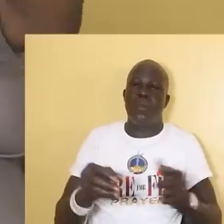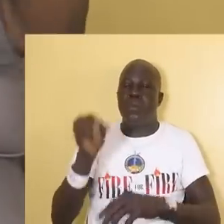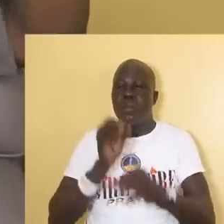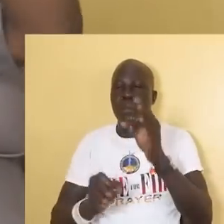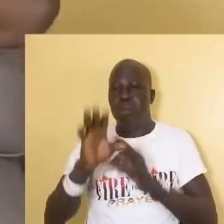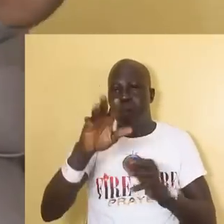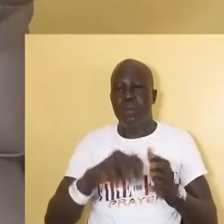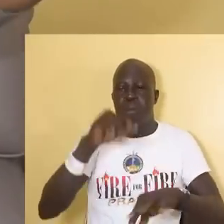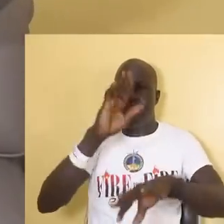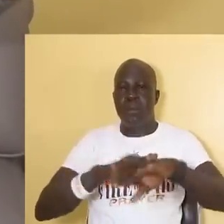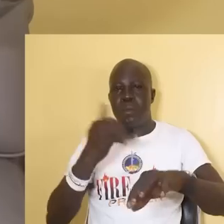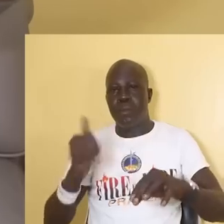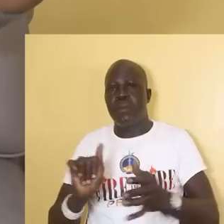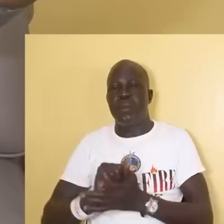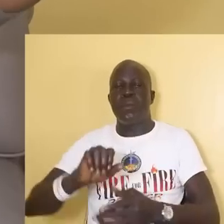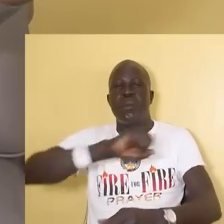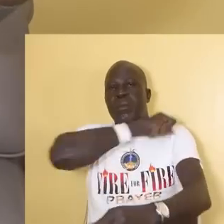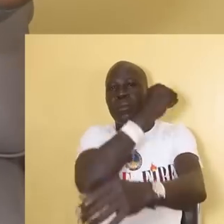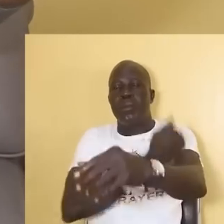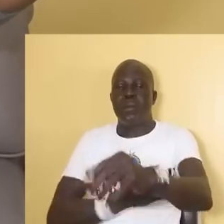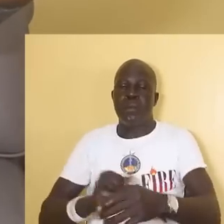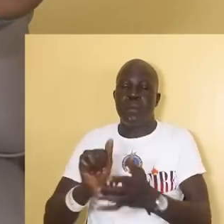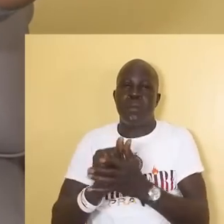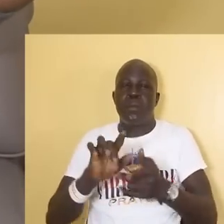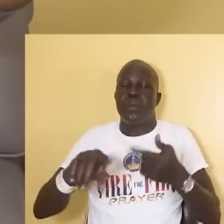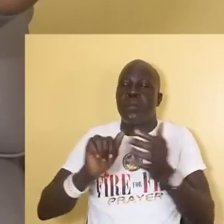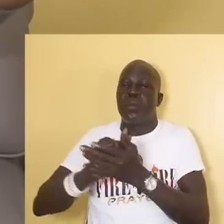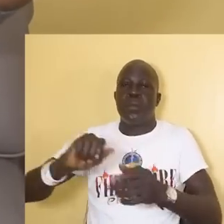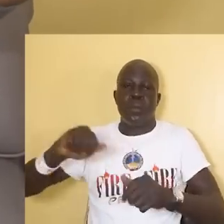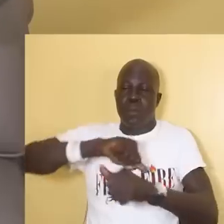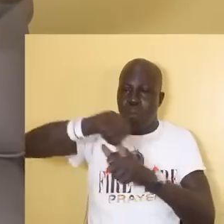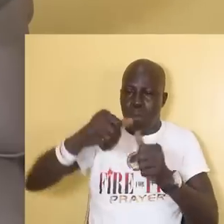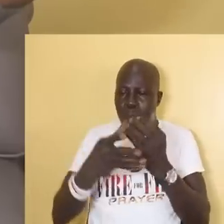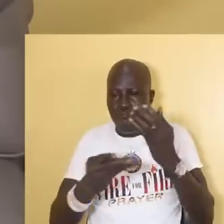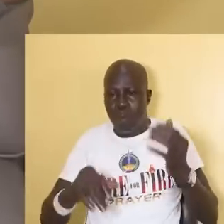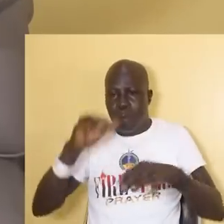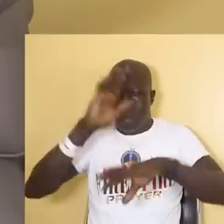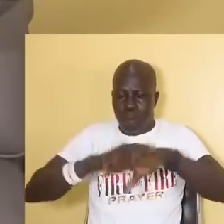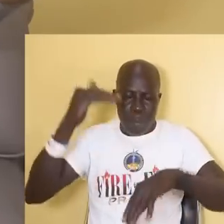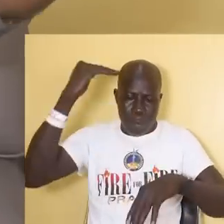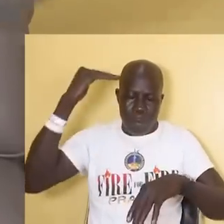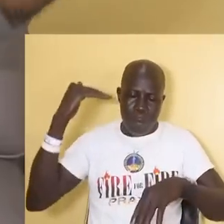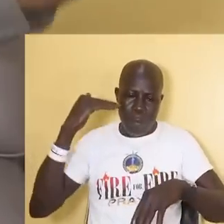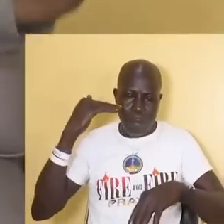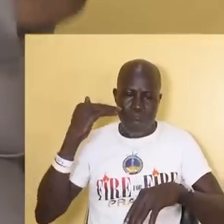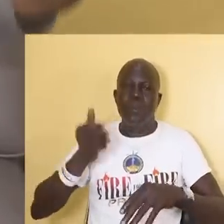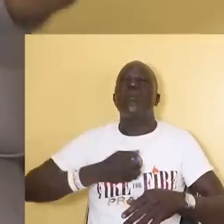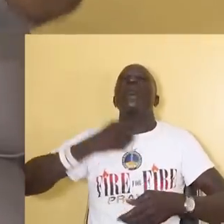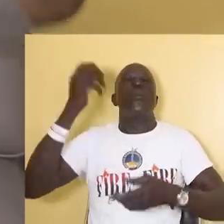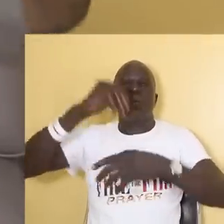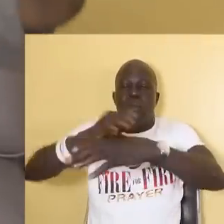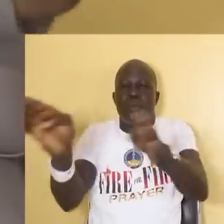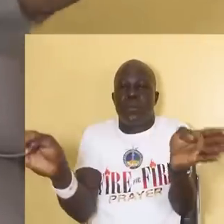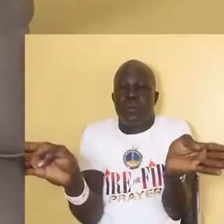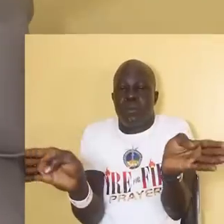your covenant, and your covenant, and your heart, upon my head, no, there